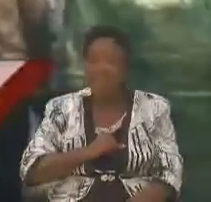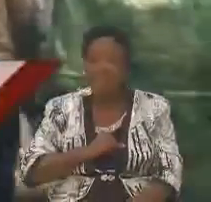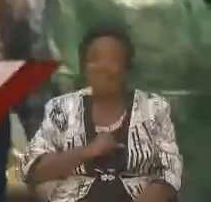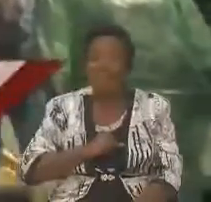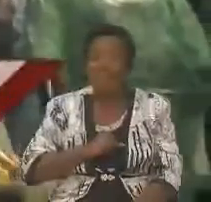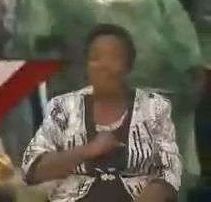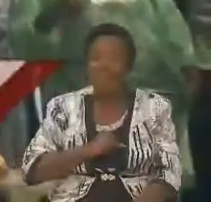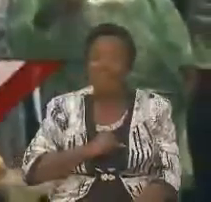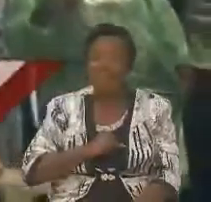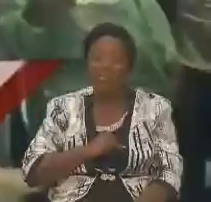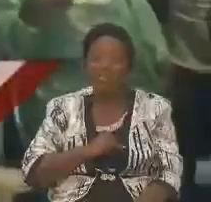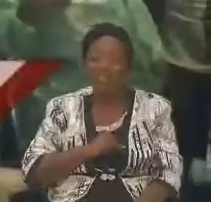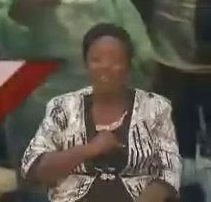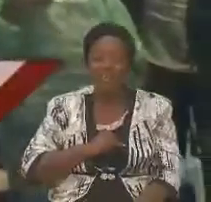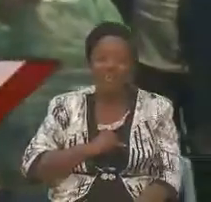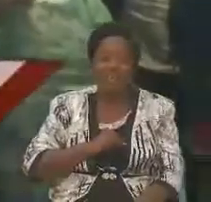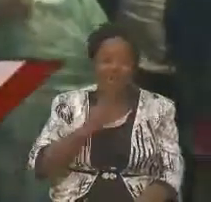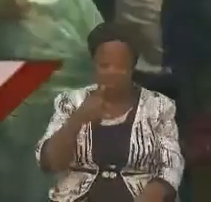And I,